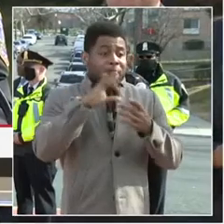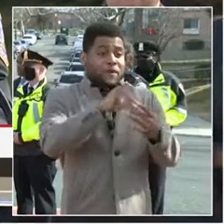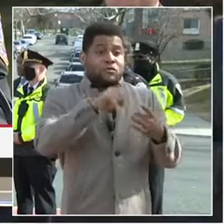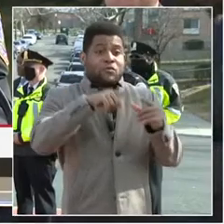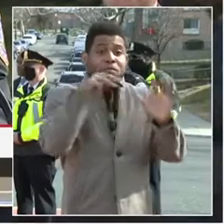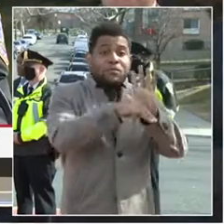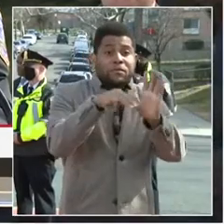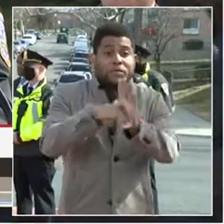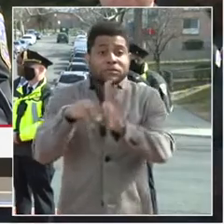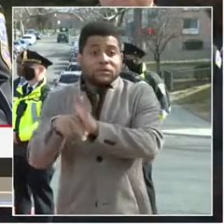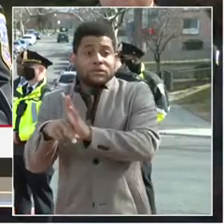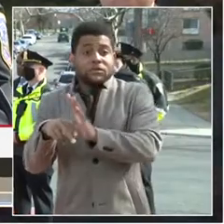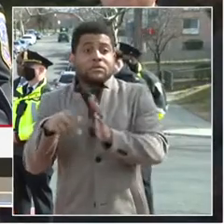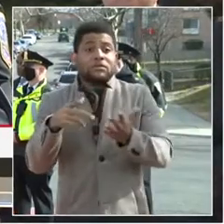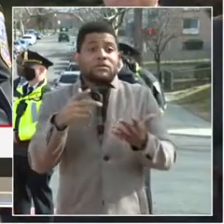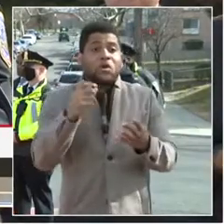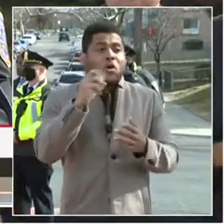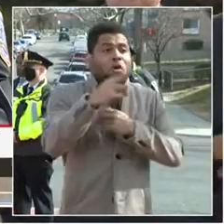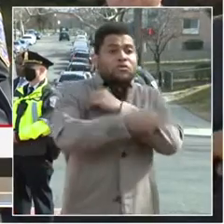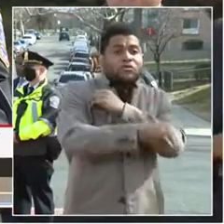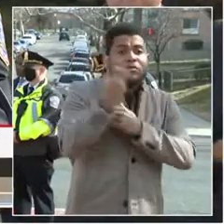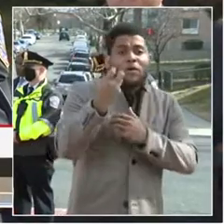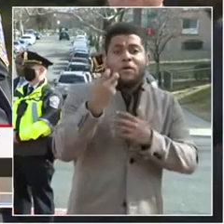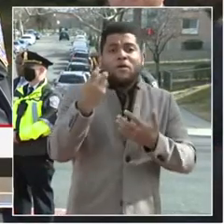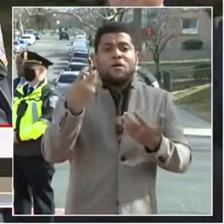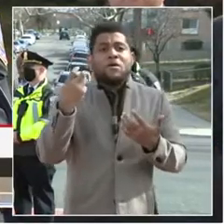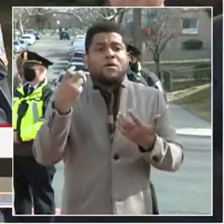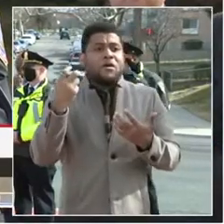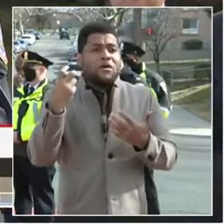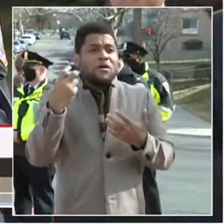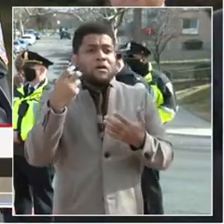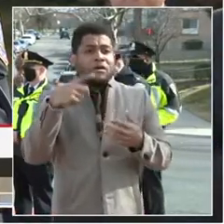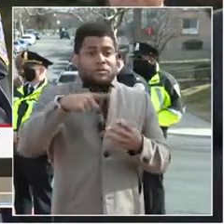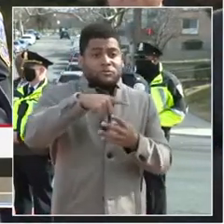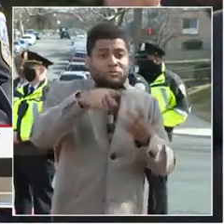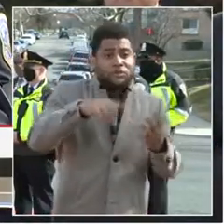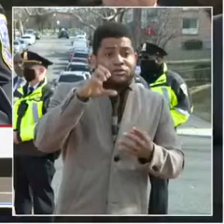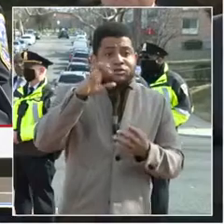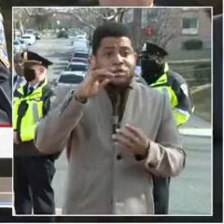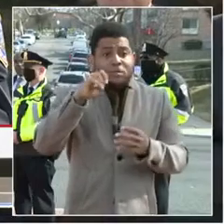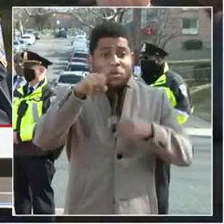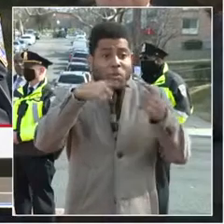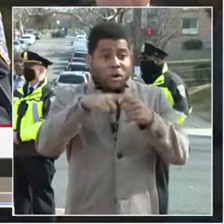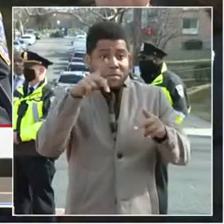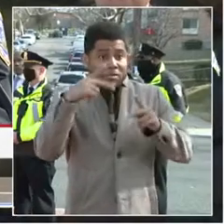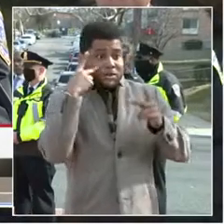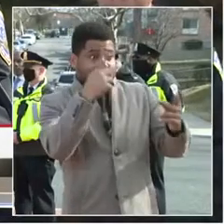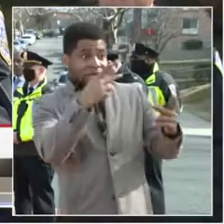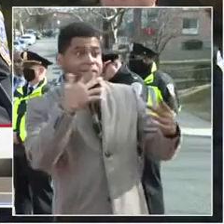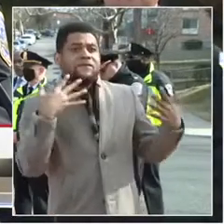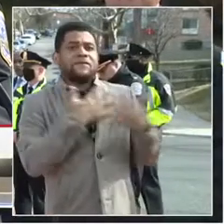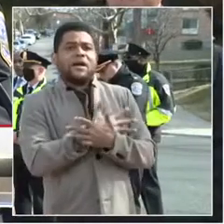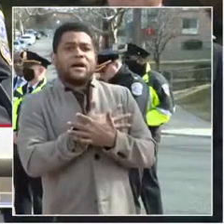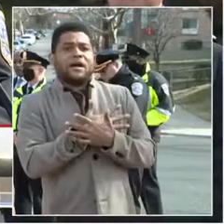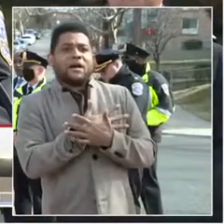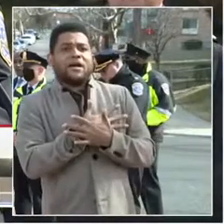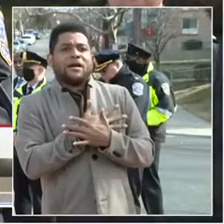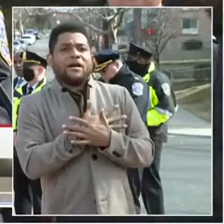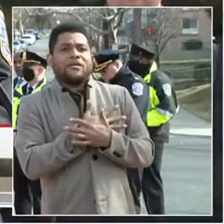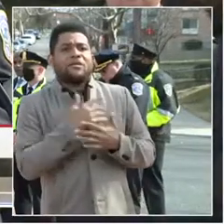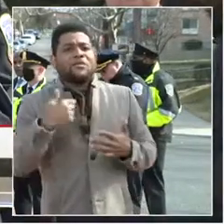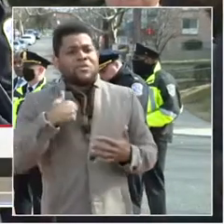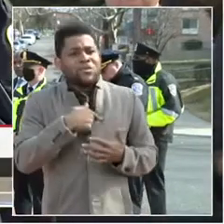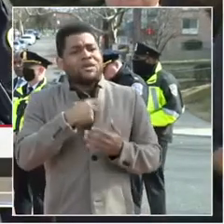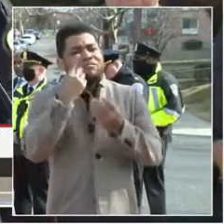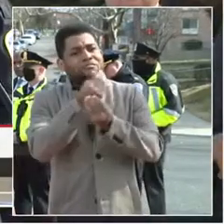about robberies, and we're talking about crimes that scare the hell out of people, I want to make sure that we are doing everything that we possibly